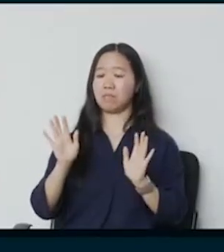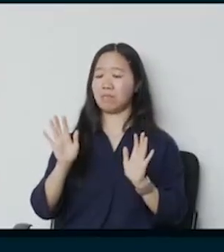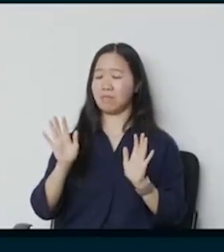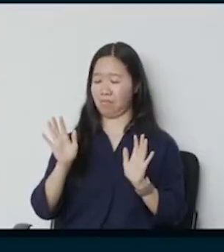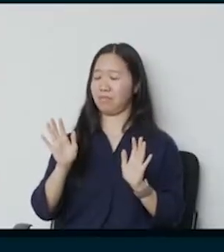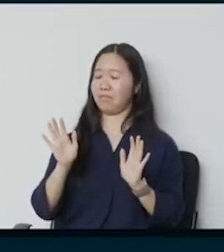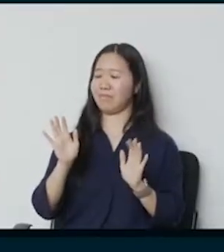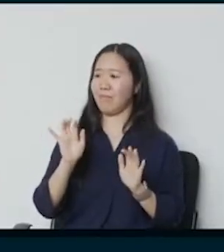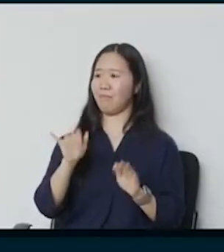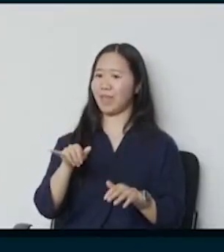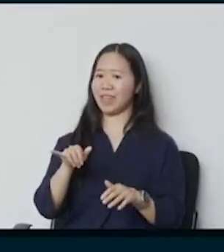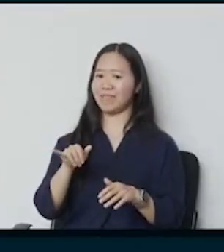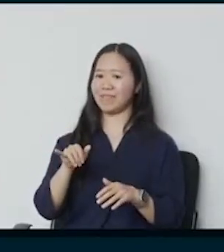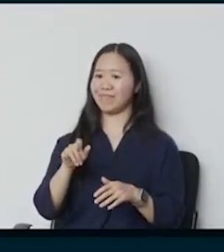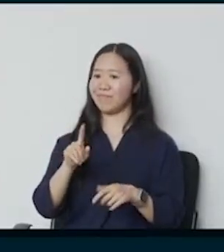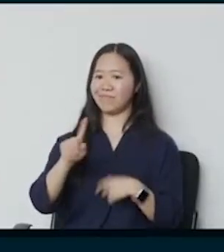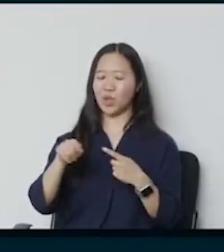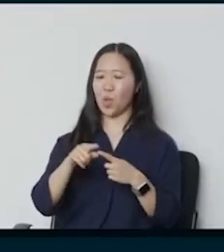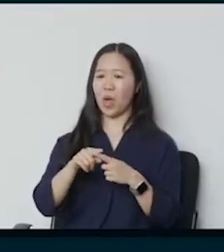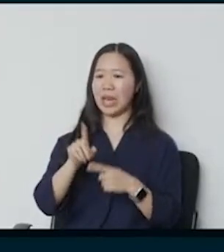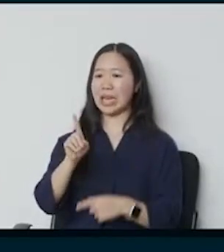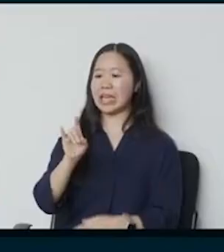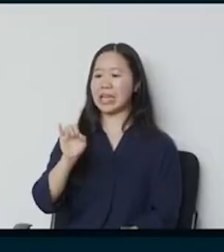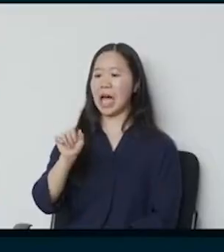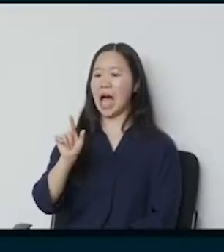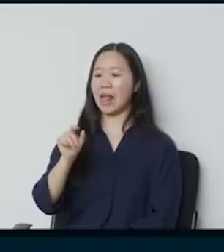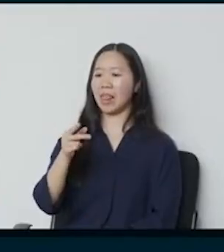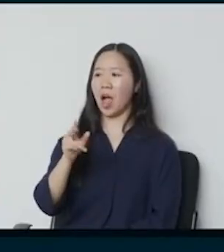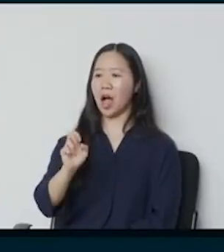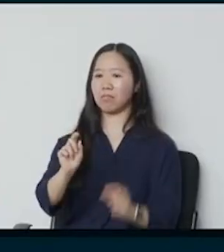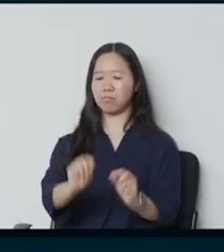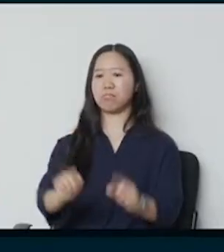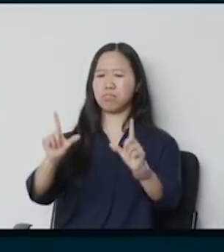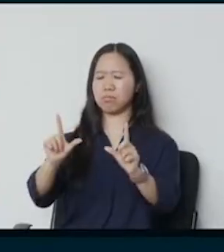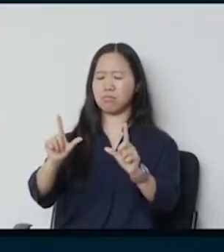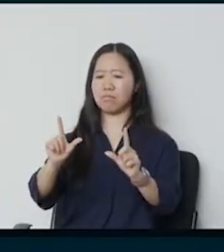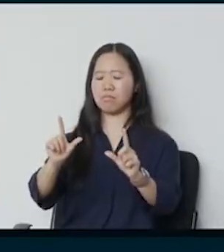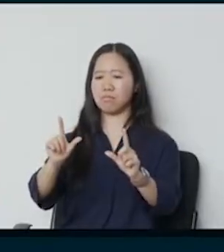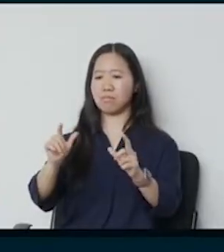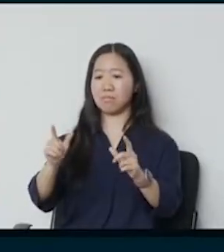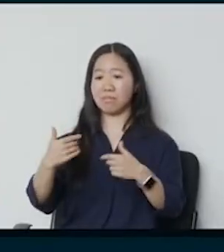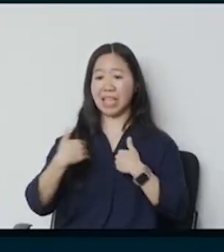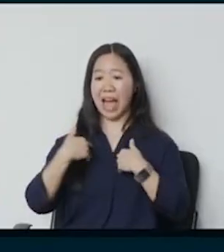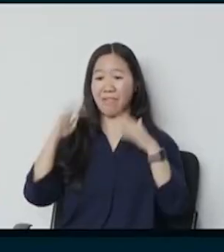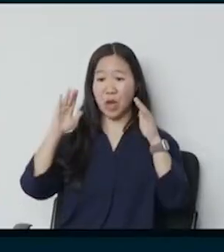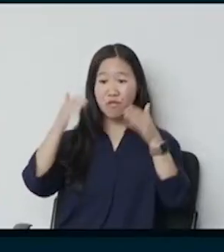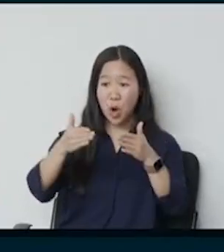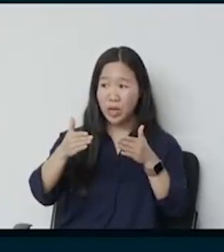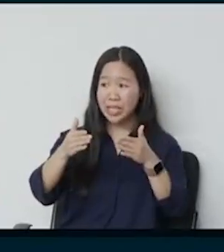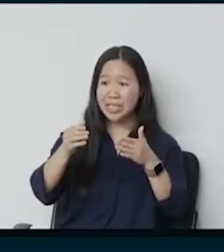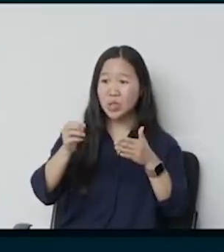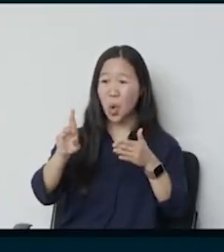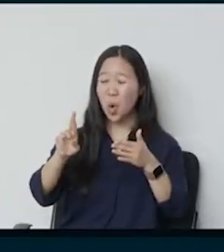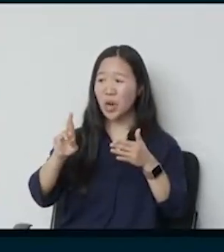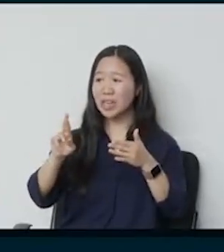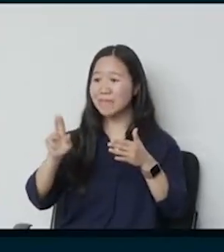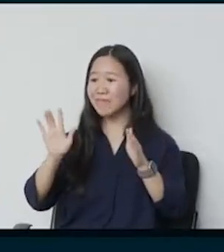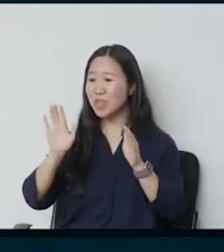And so when that dialogue pops up, does it receive focus? Or does focus stay trapped in the background of the